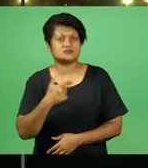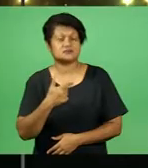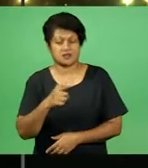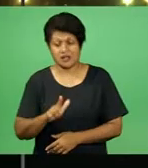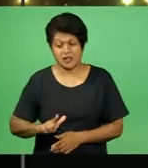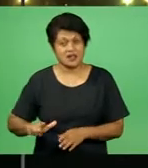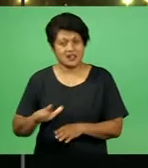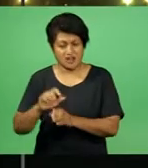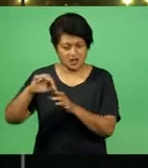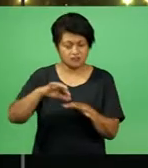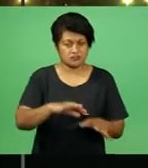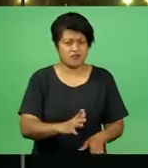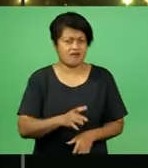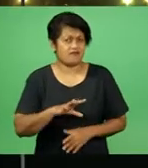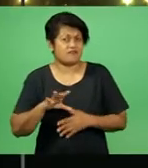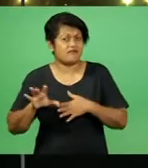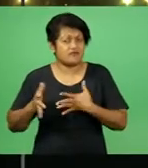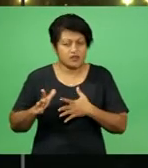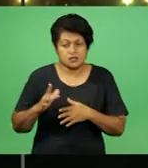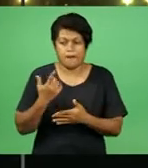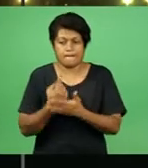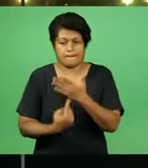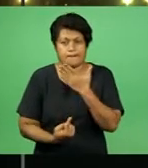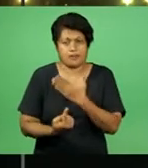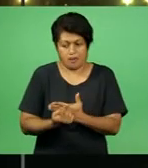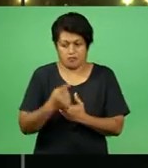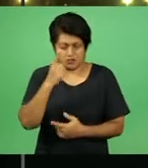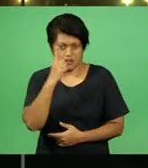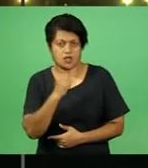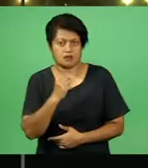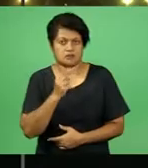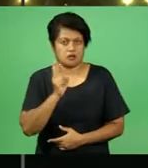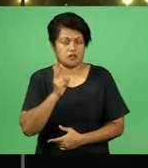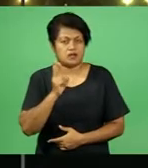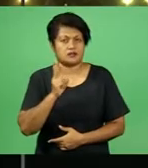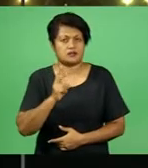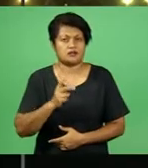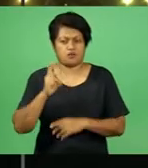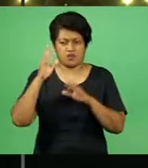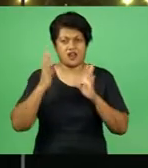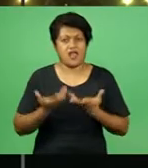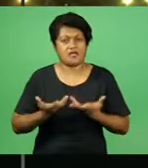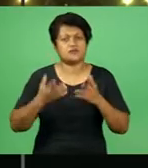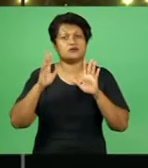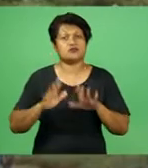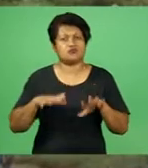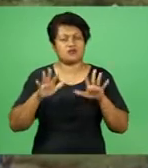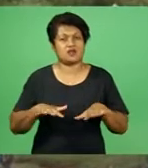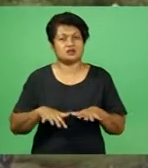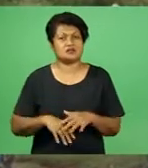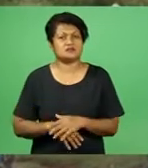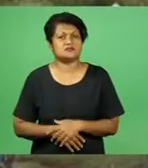2017 landslide, with fears of a recurrence if there is another prolonged heavy rain. Elona Turangai View has more.